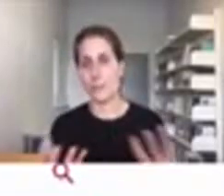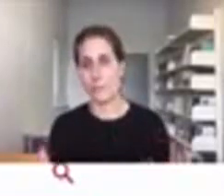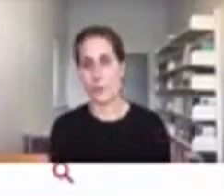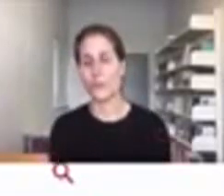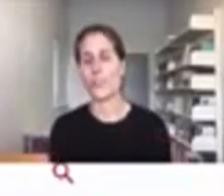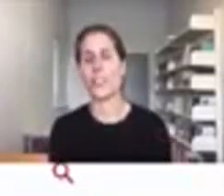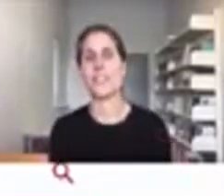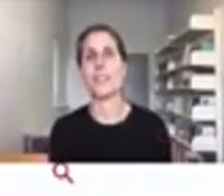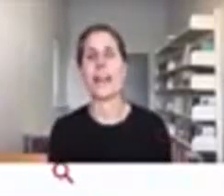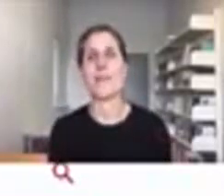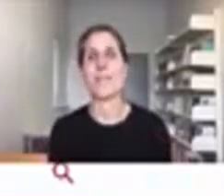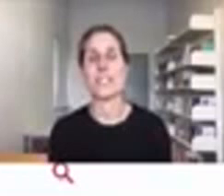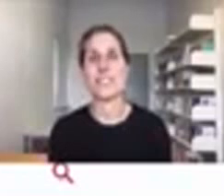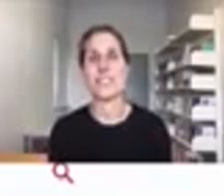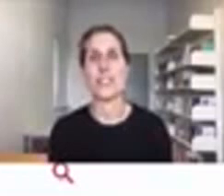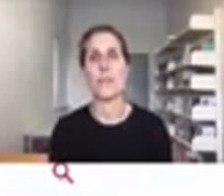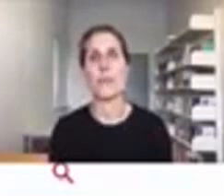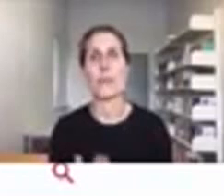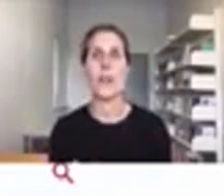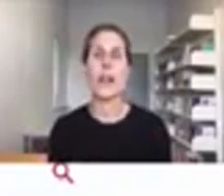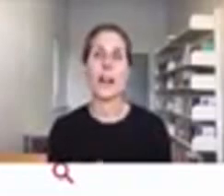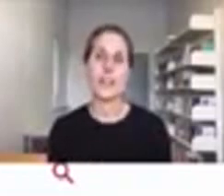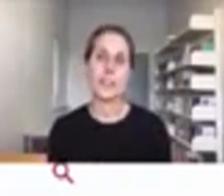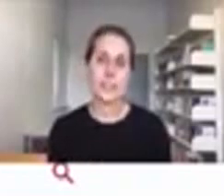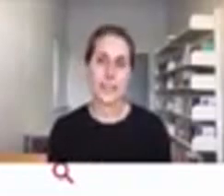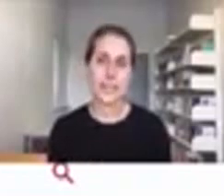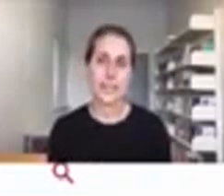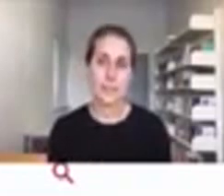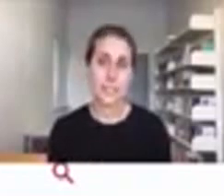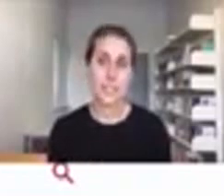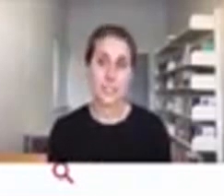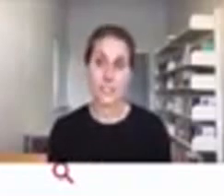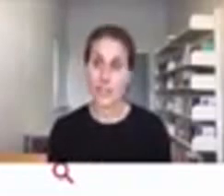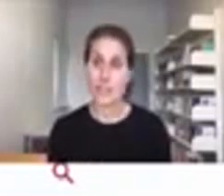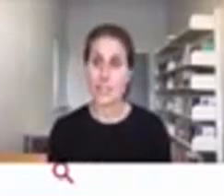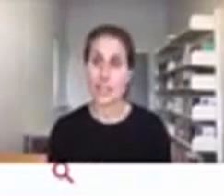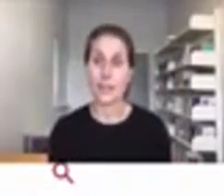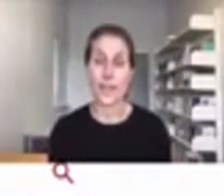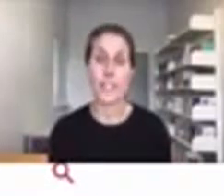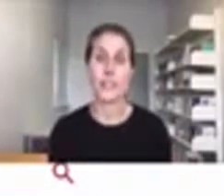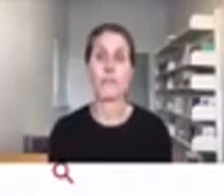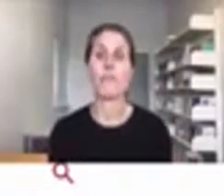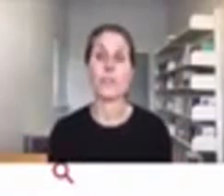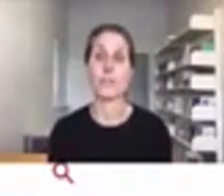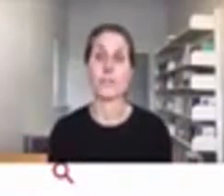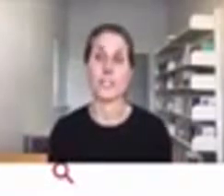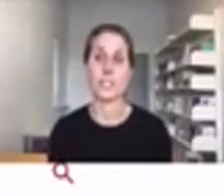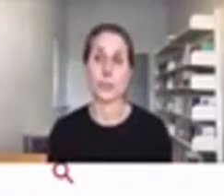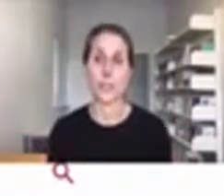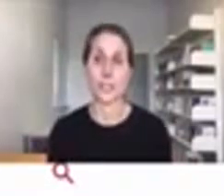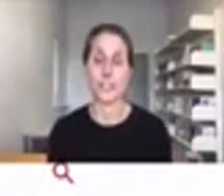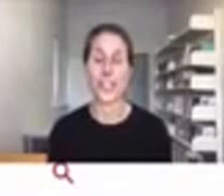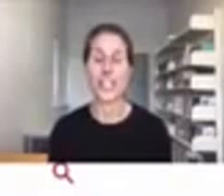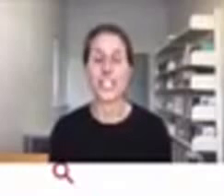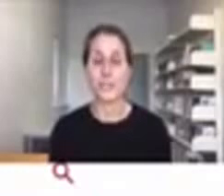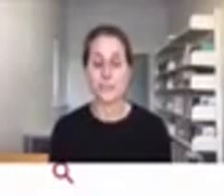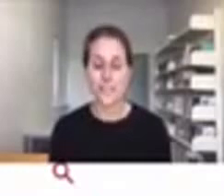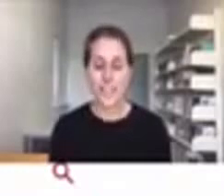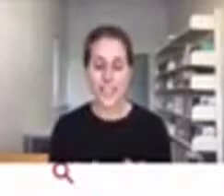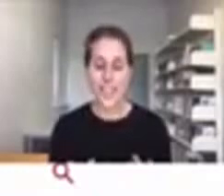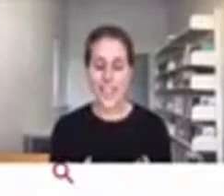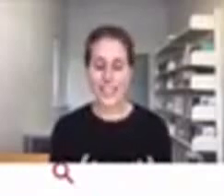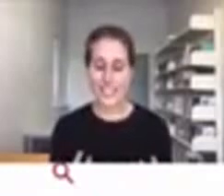suddenly move to this distance learning model, I think that's slightly misunderstanding actually the role of research within